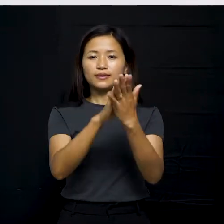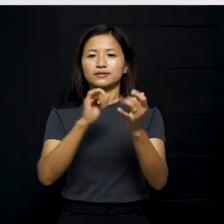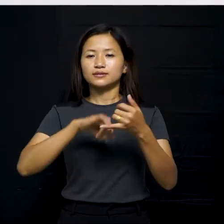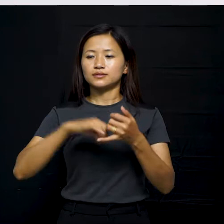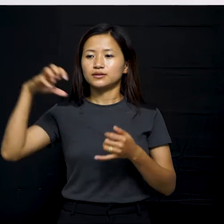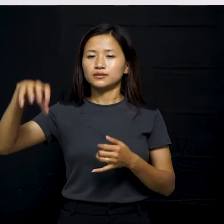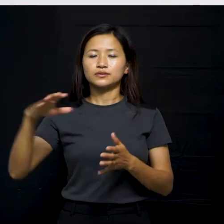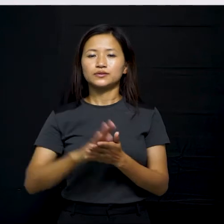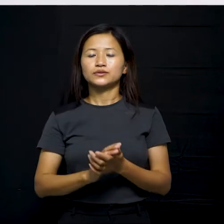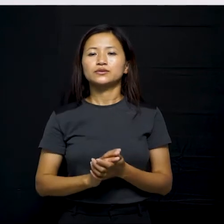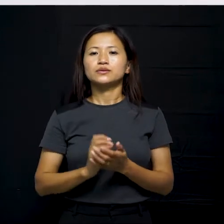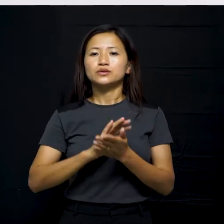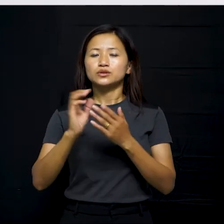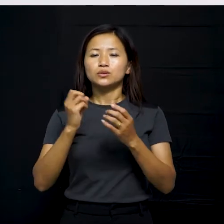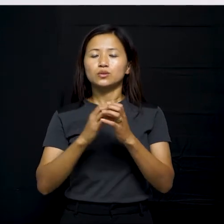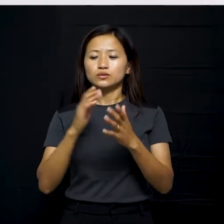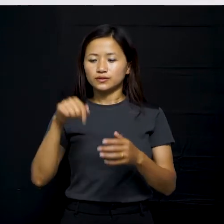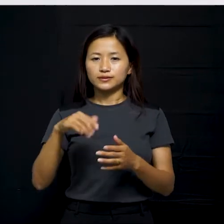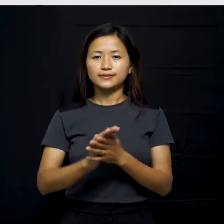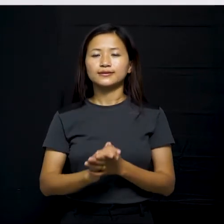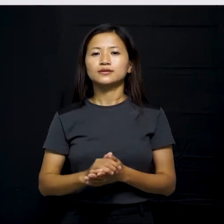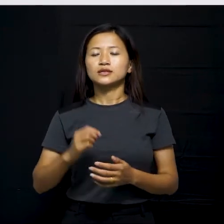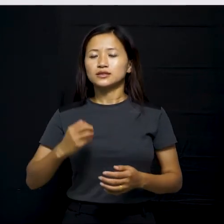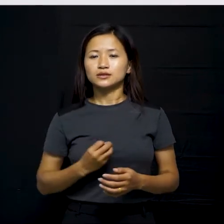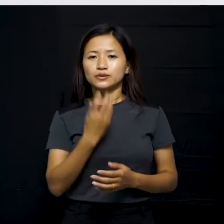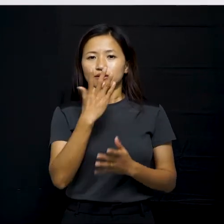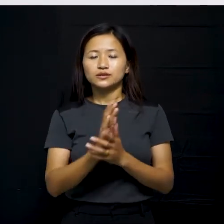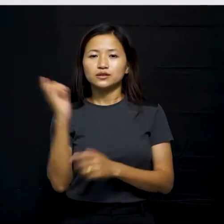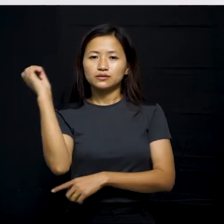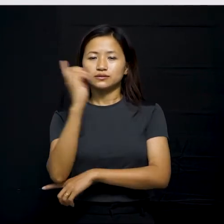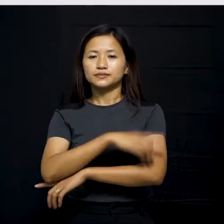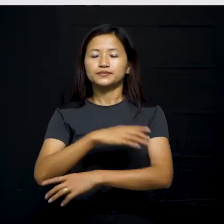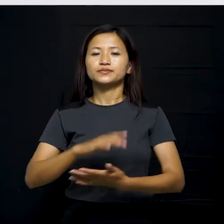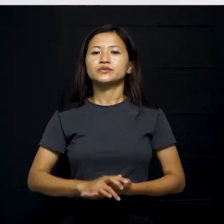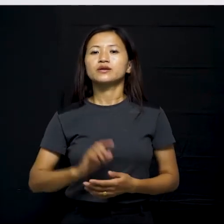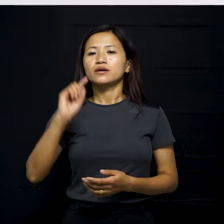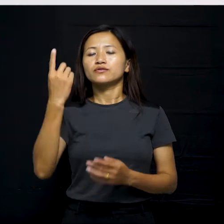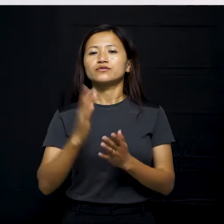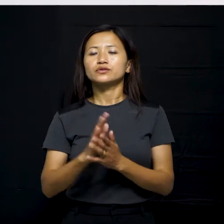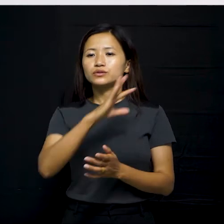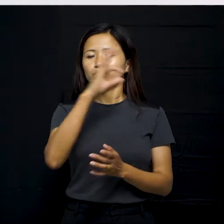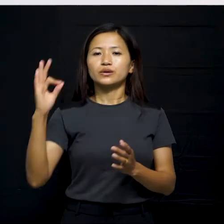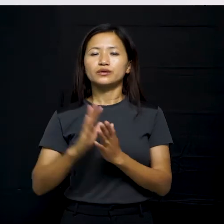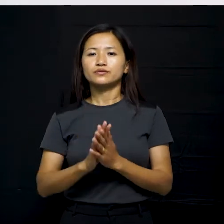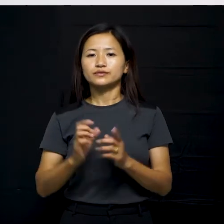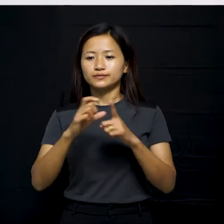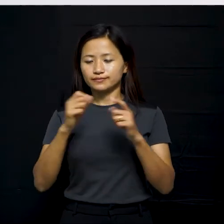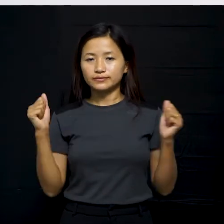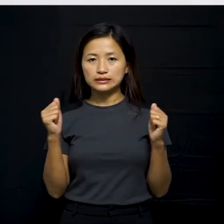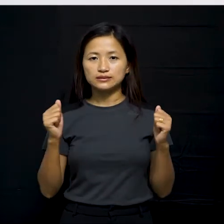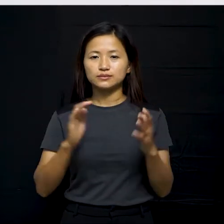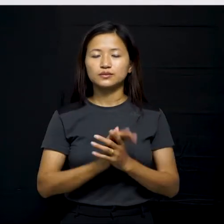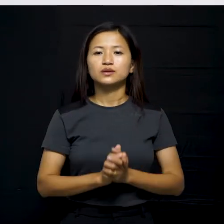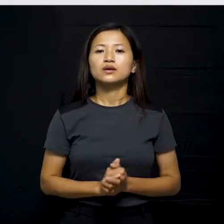mark that special day, this Hornbill Festival is celebrated on the first week of December. And